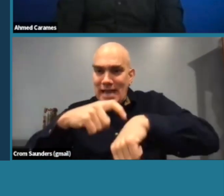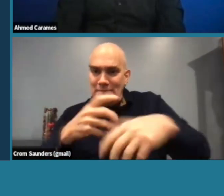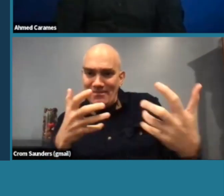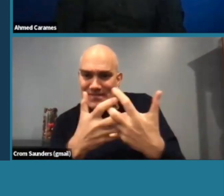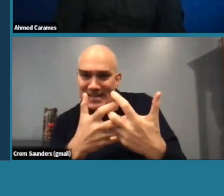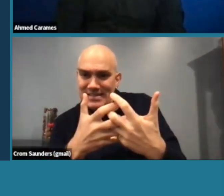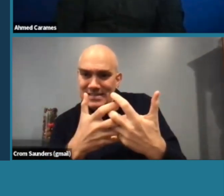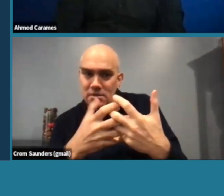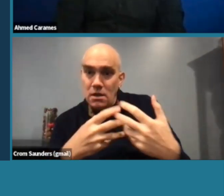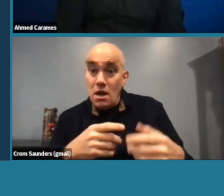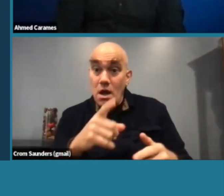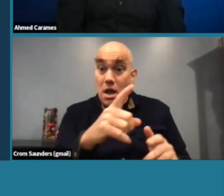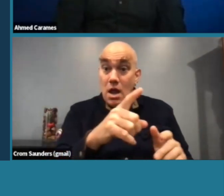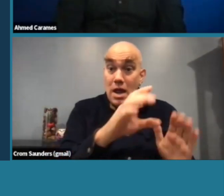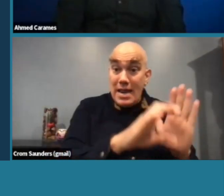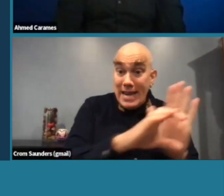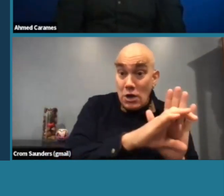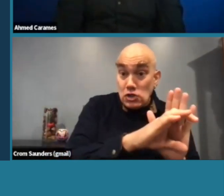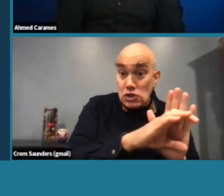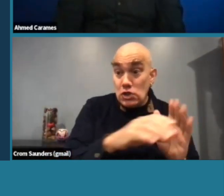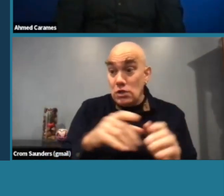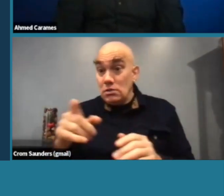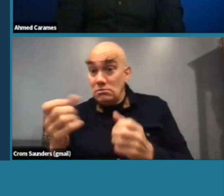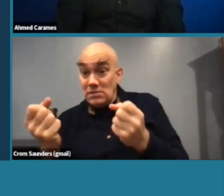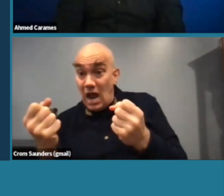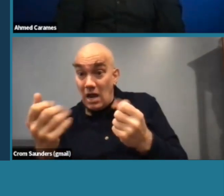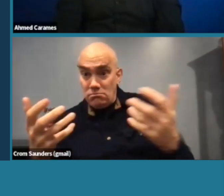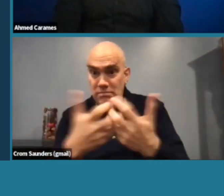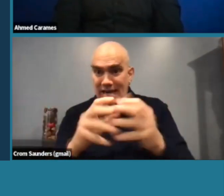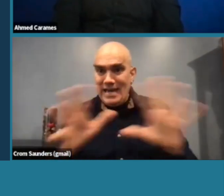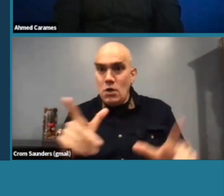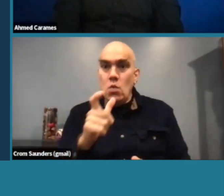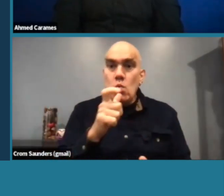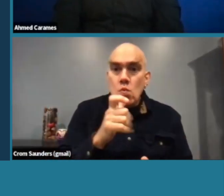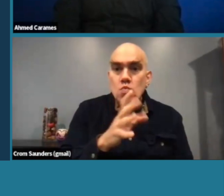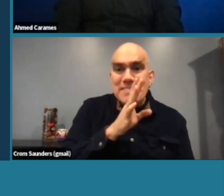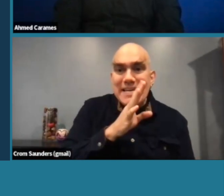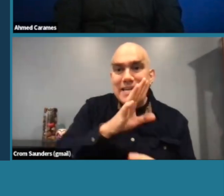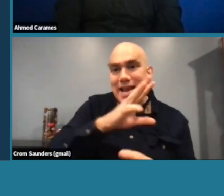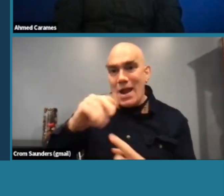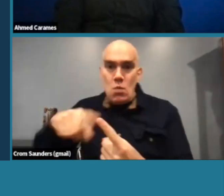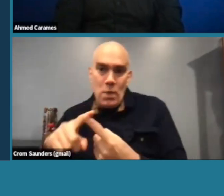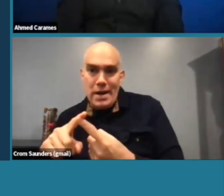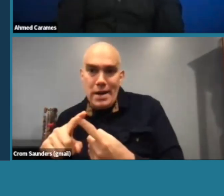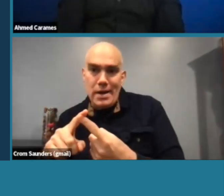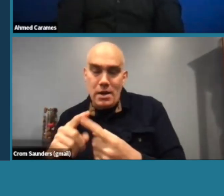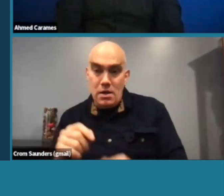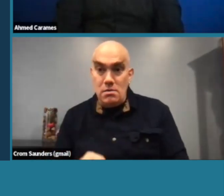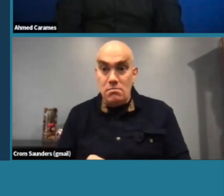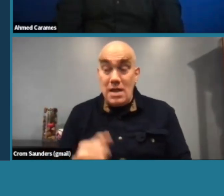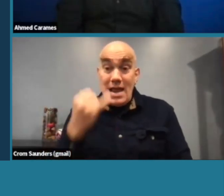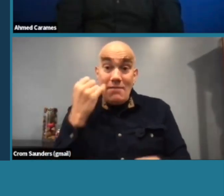And we also double check to make sure that the timing is correct and the sign choices are appropriate. So we can